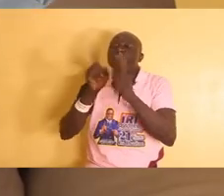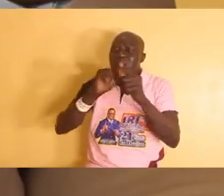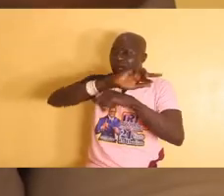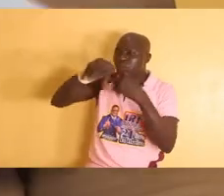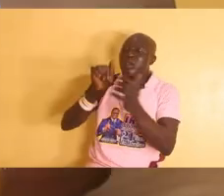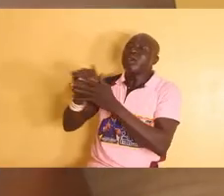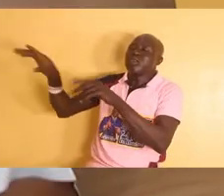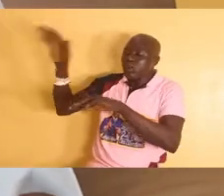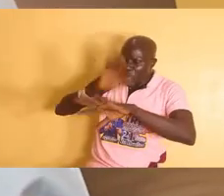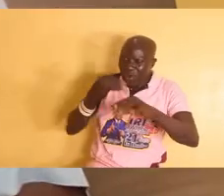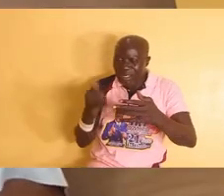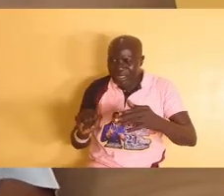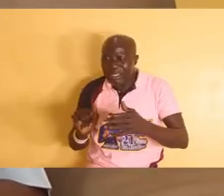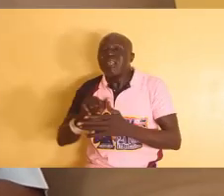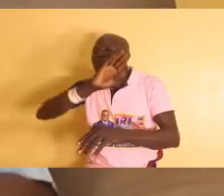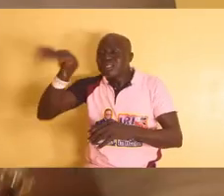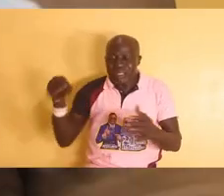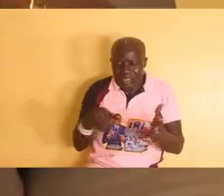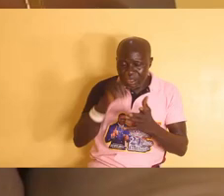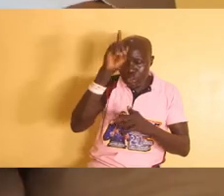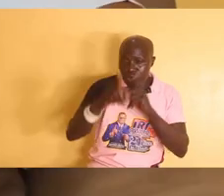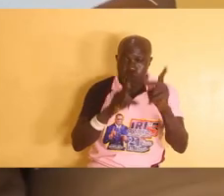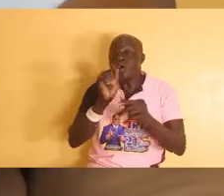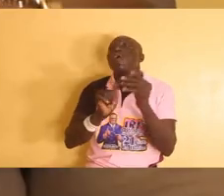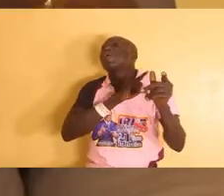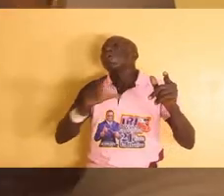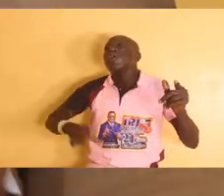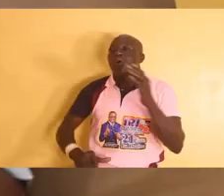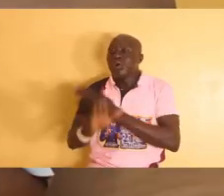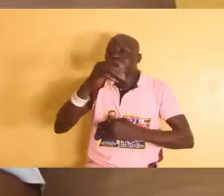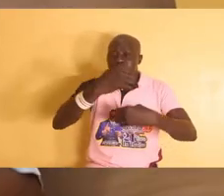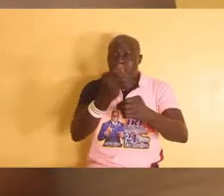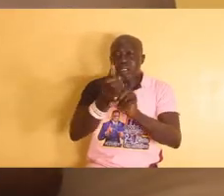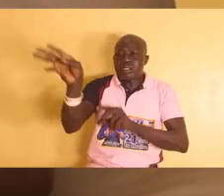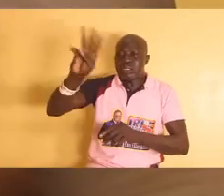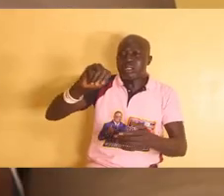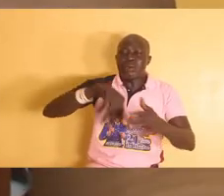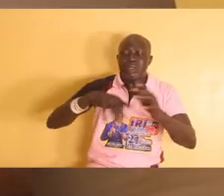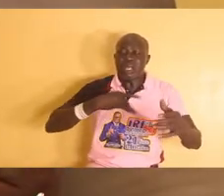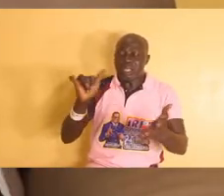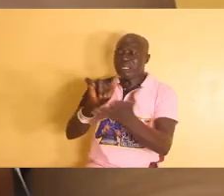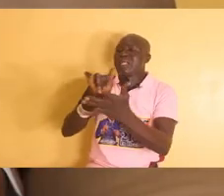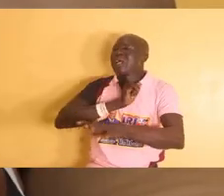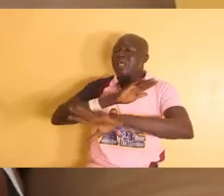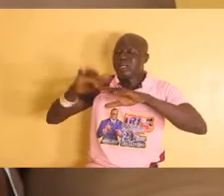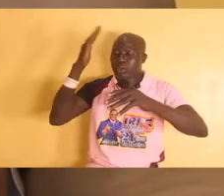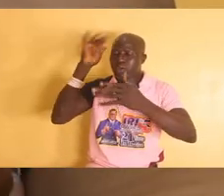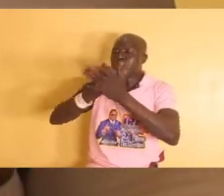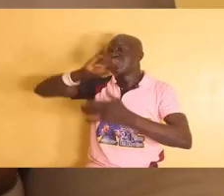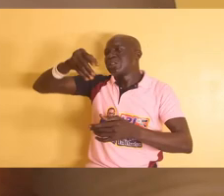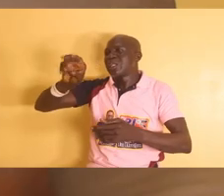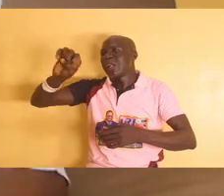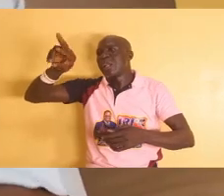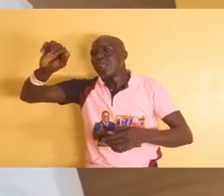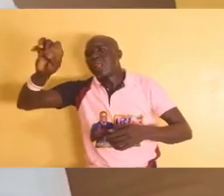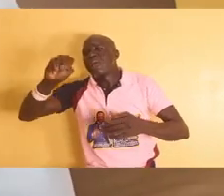Àwọn tó jẹ́ ìpè tí inú tí mo sọ. Sọ̀rí àwọn eléyìí. This world. Ọlọ́run ló ti dá wọn bẹ́ẹ̀. It's God that created them like that. Ọmọ pé ó sọ fún Jeremiah. Those who told